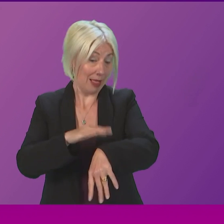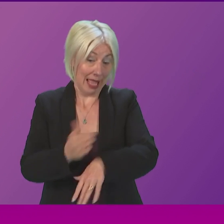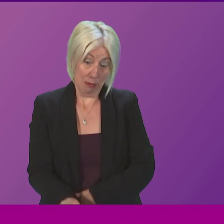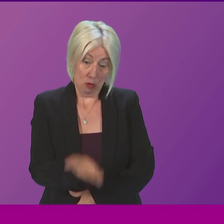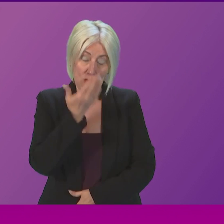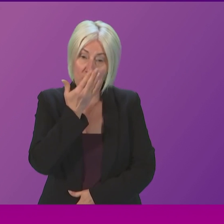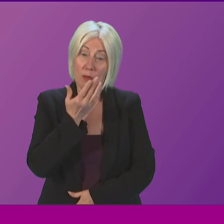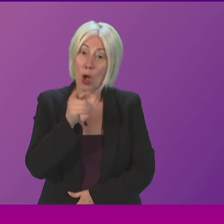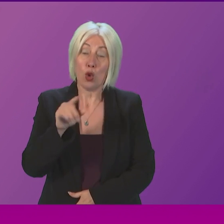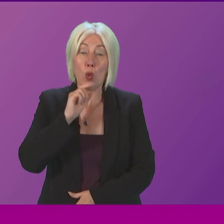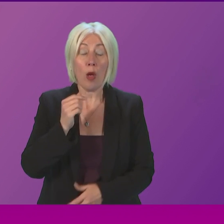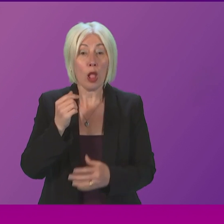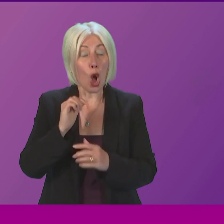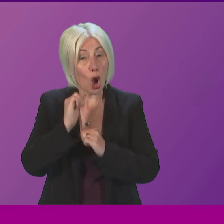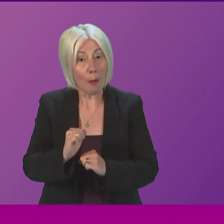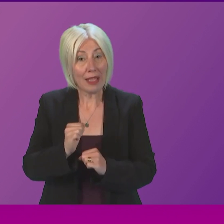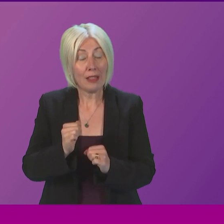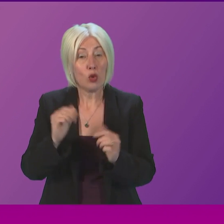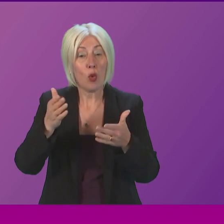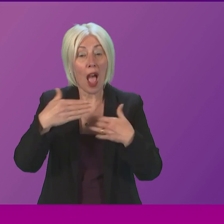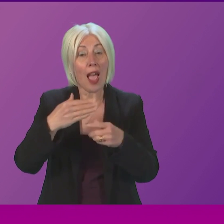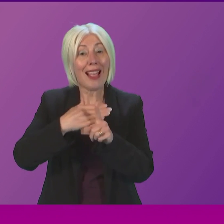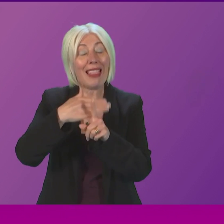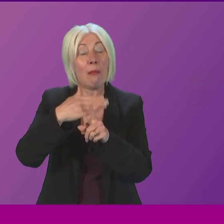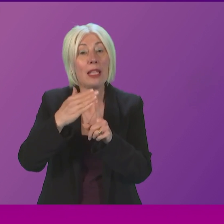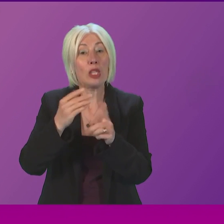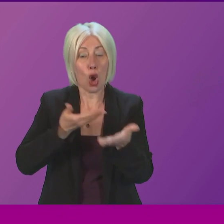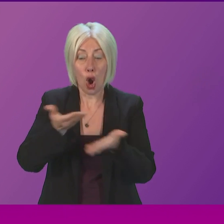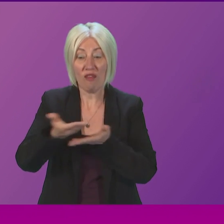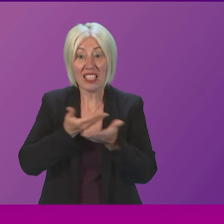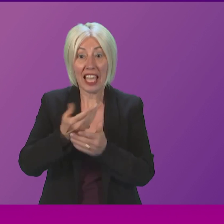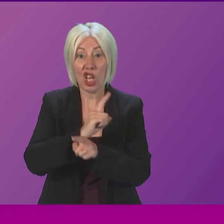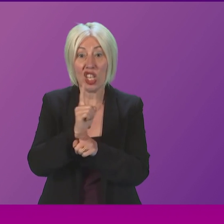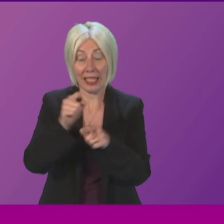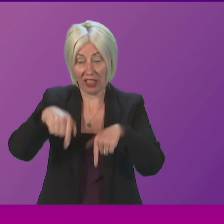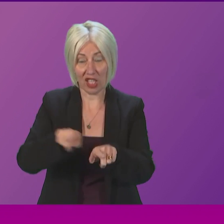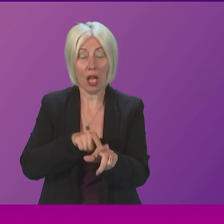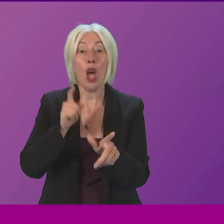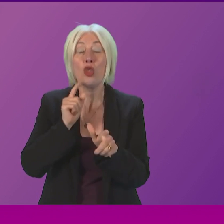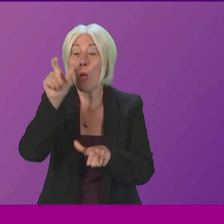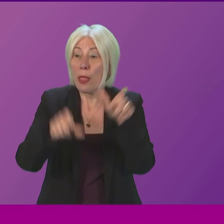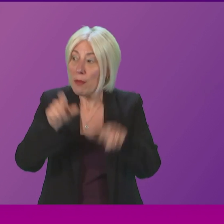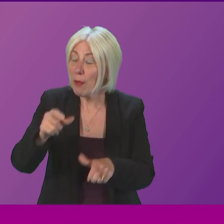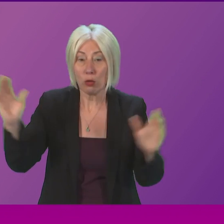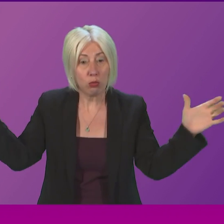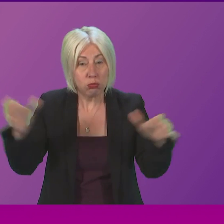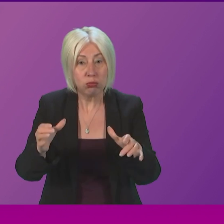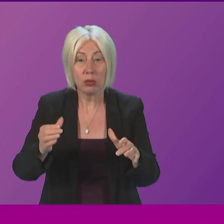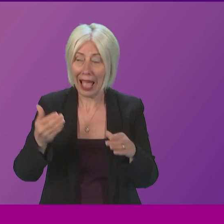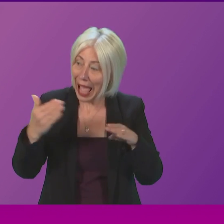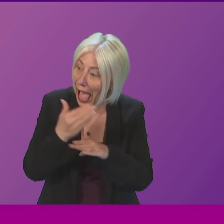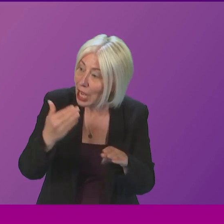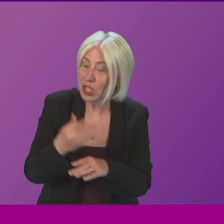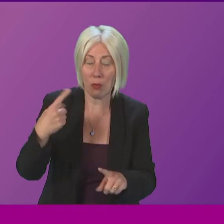Minister commit to a climate conversation later this year, bringing together those focused to speed